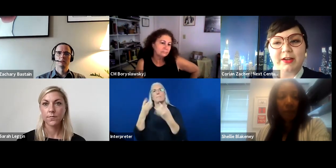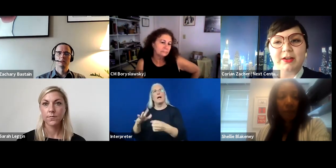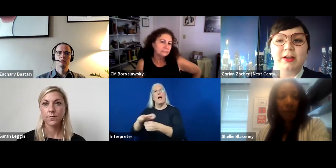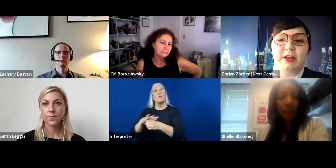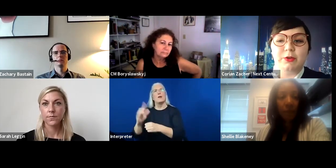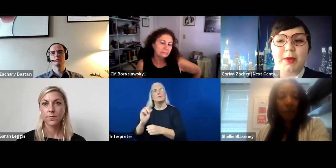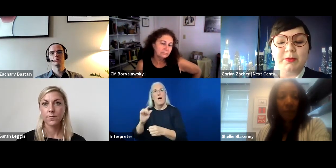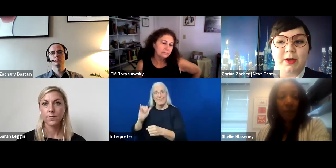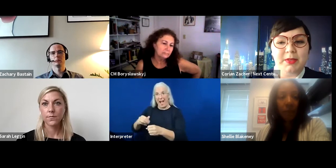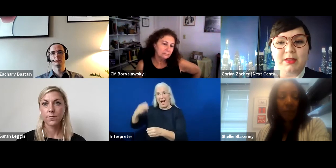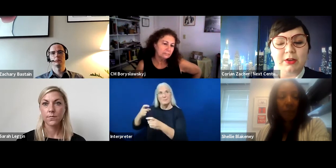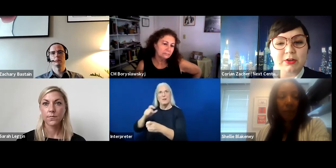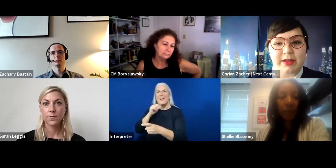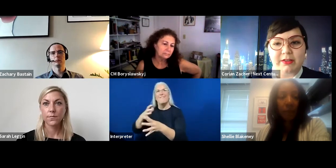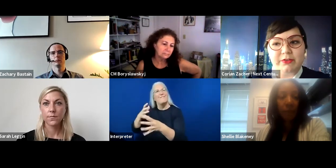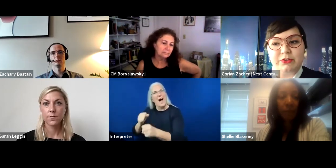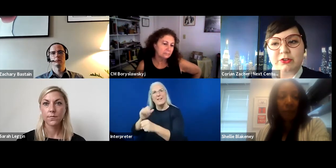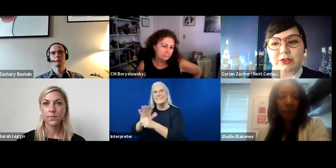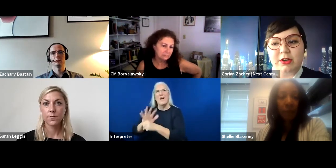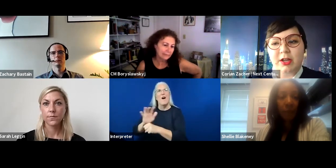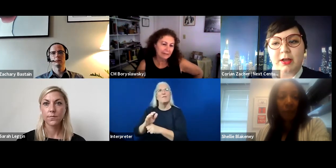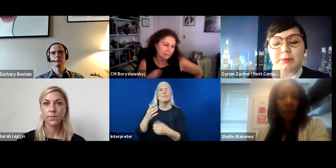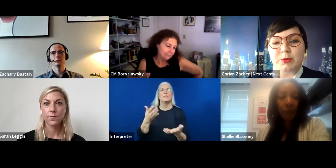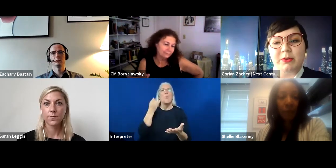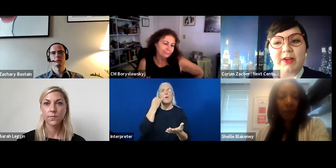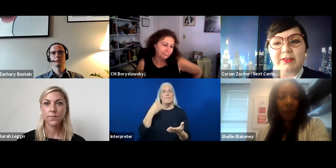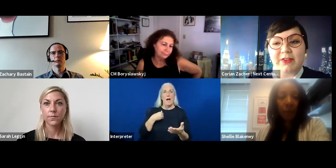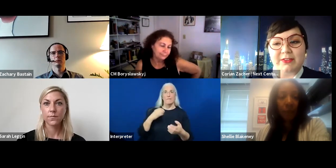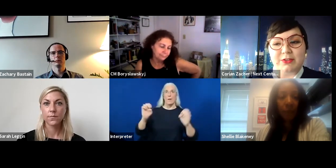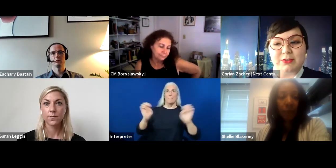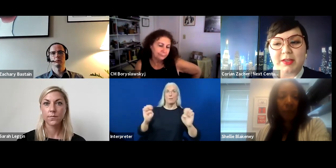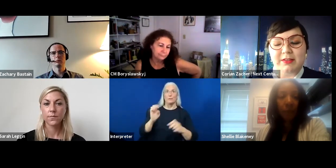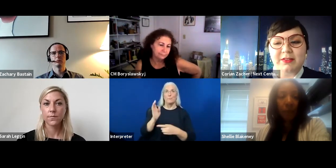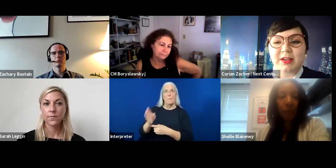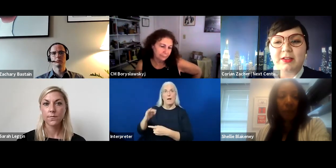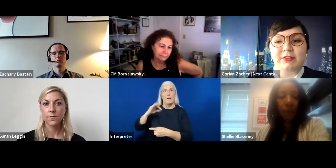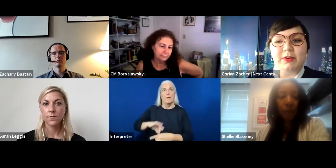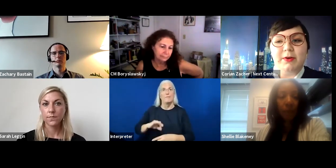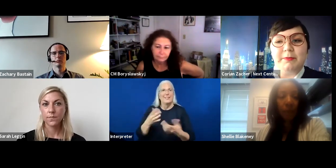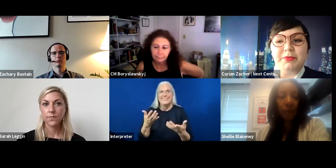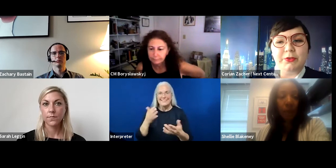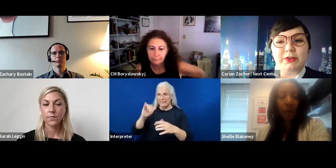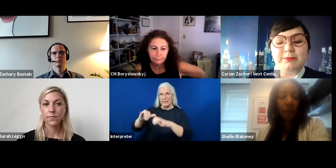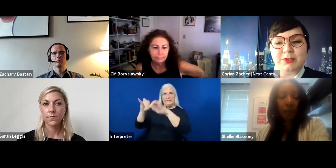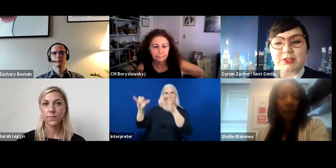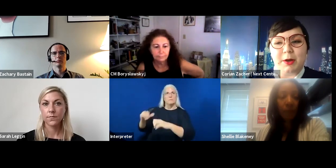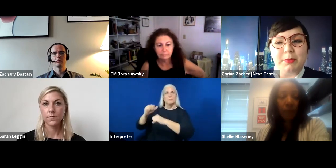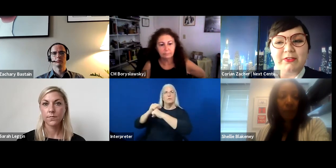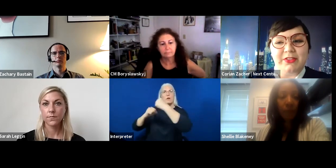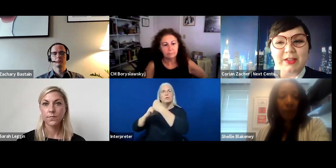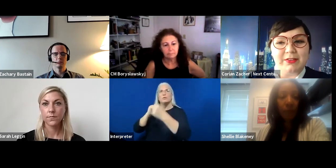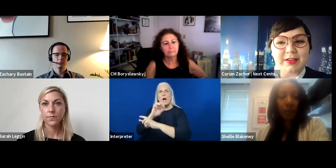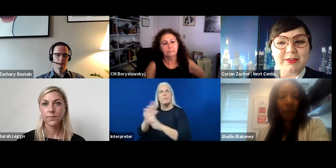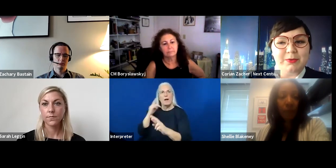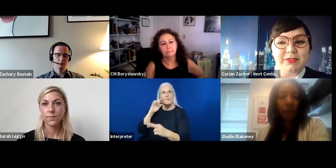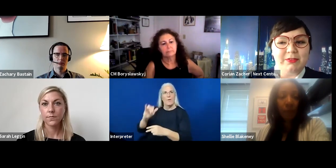benefit provider, there might not be the underlying infrastructure to provide faster speeds. So those are just a couple